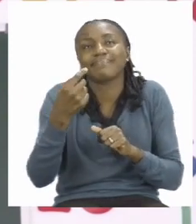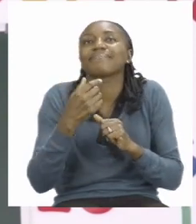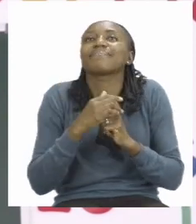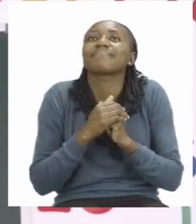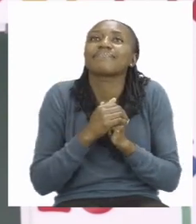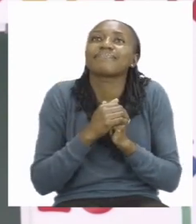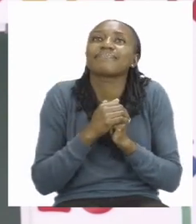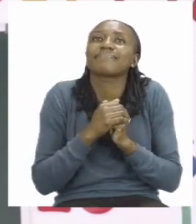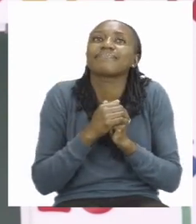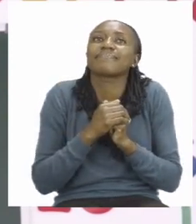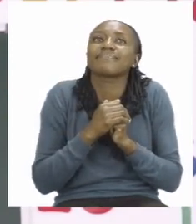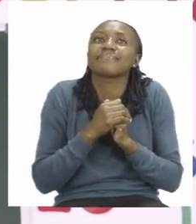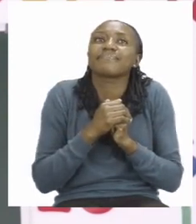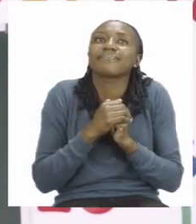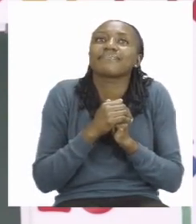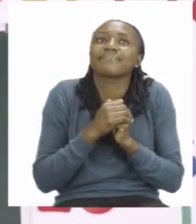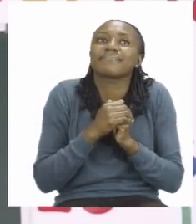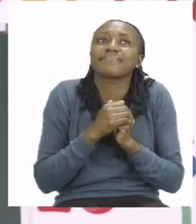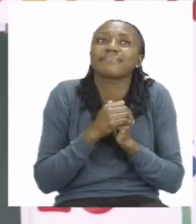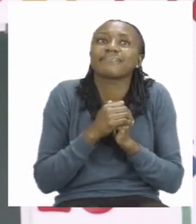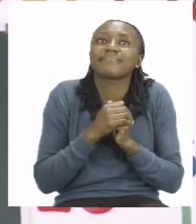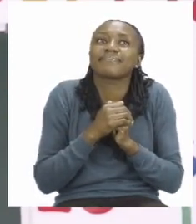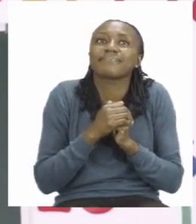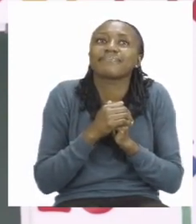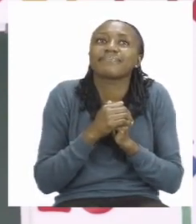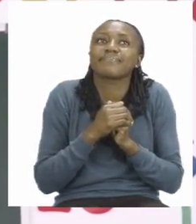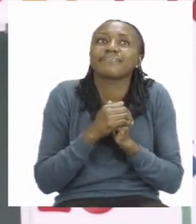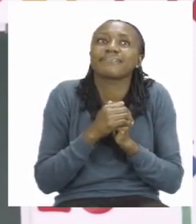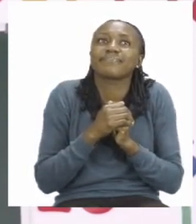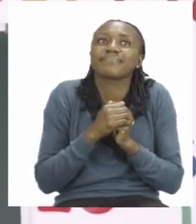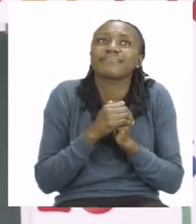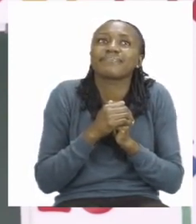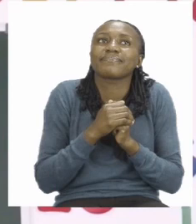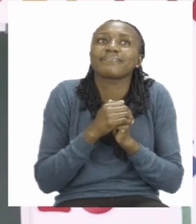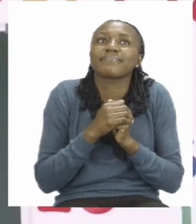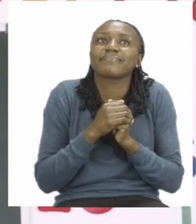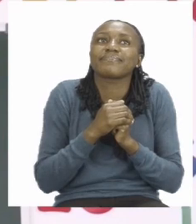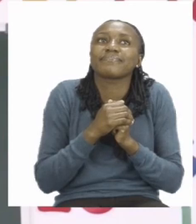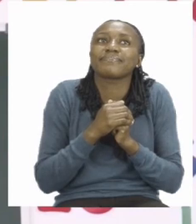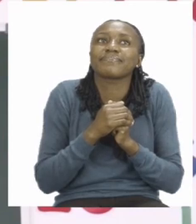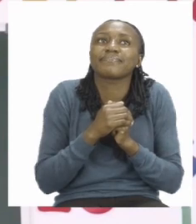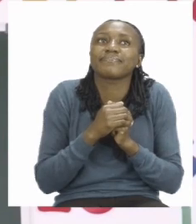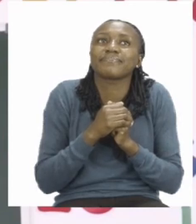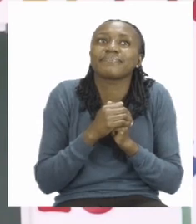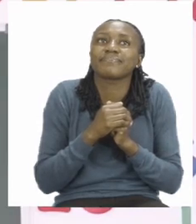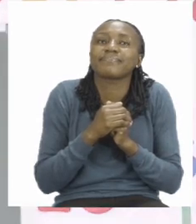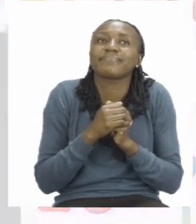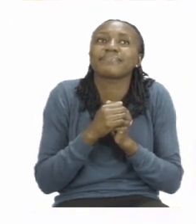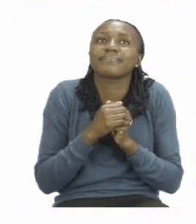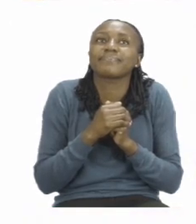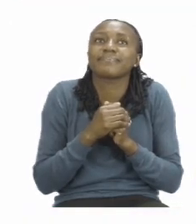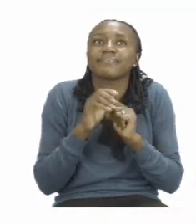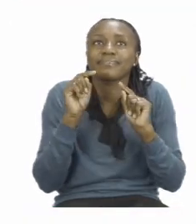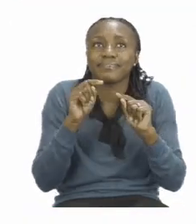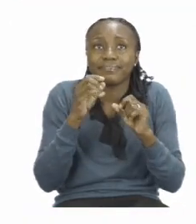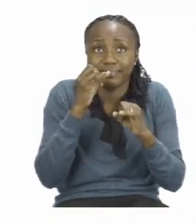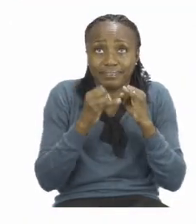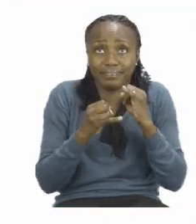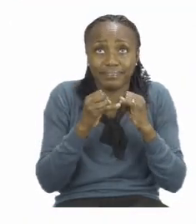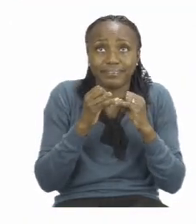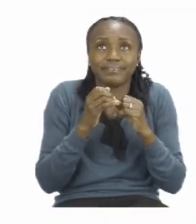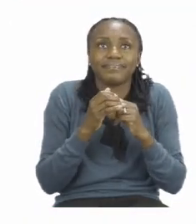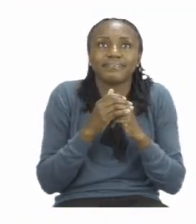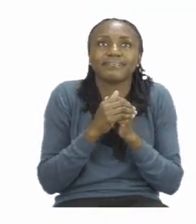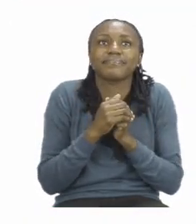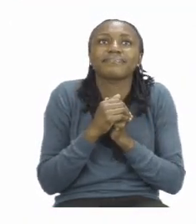exercise here for our table. Now let's go back onto the page so that we can do the last couple